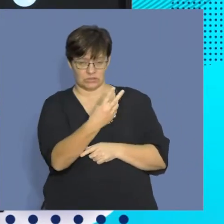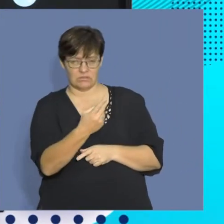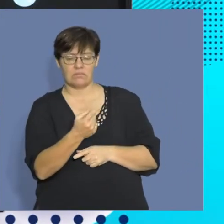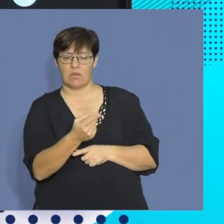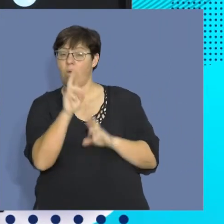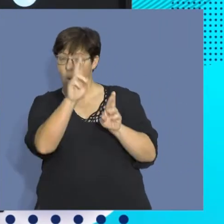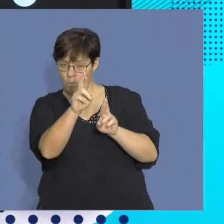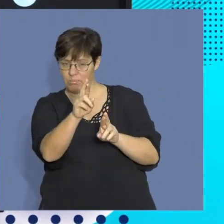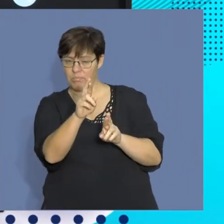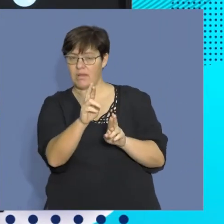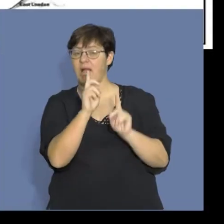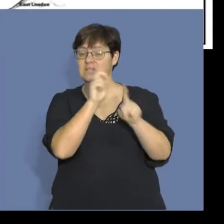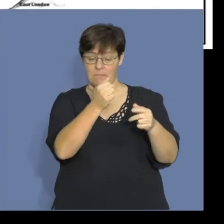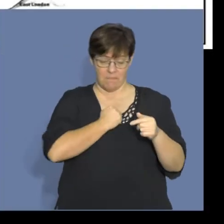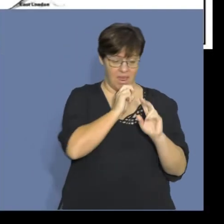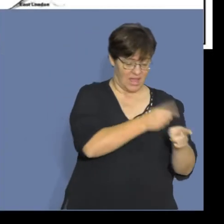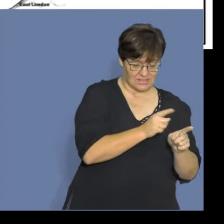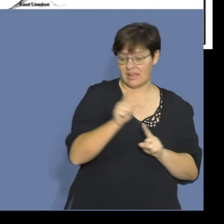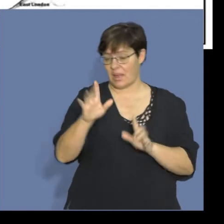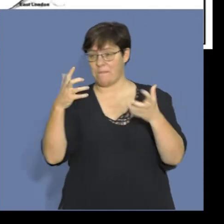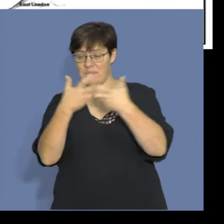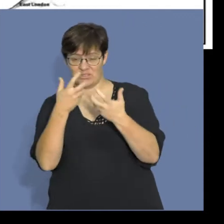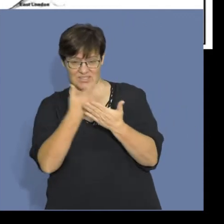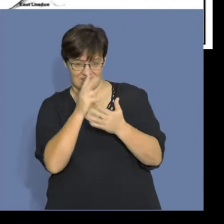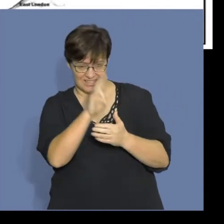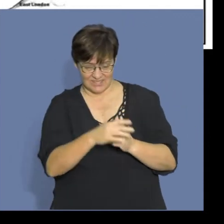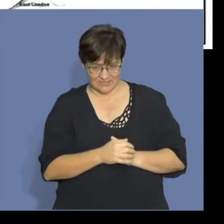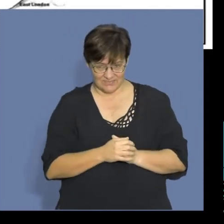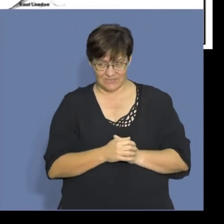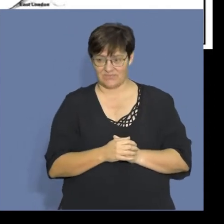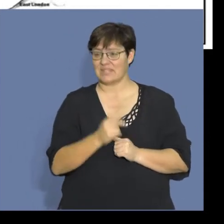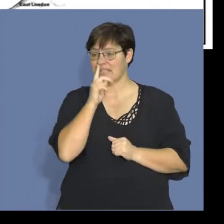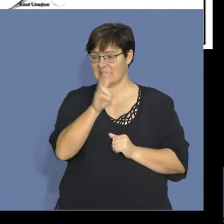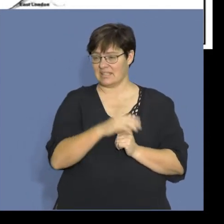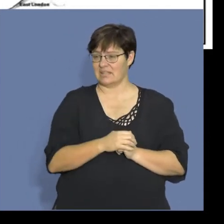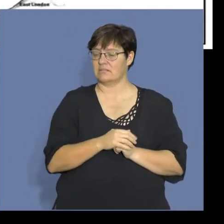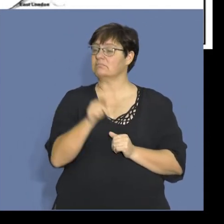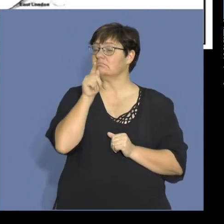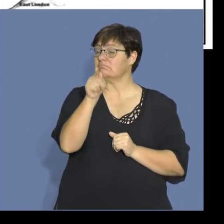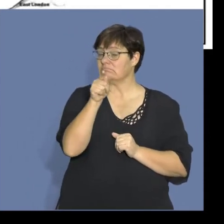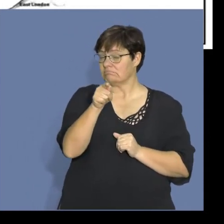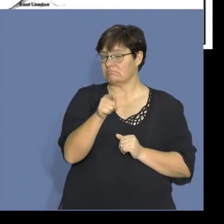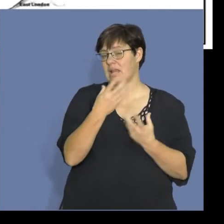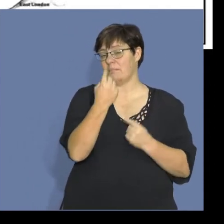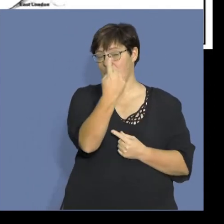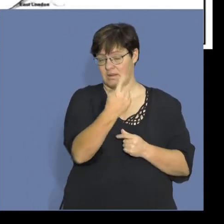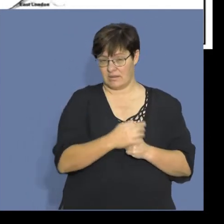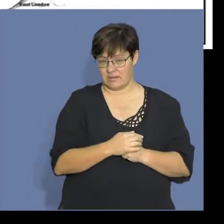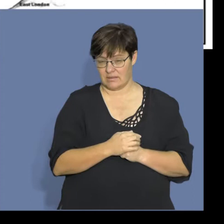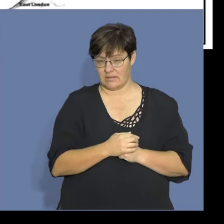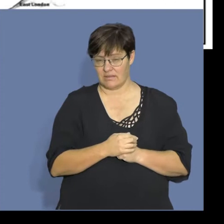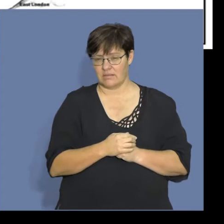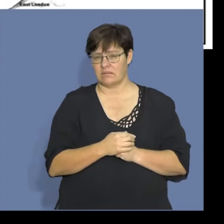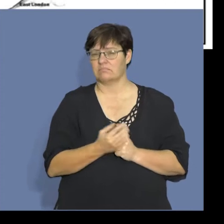slide, I'm hoping that you guys can check your answers in the next slide. So as I mentioned, this area here, number 1,